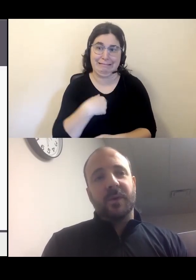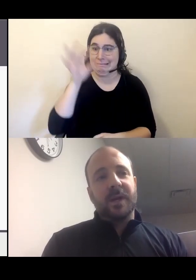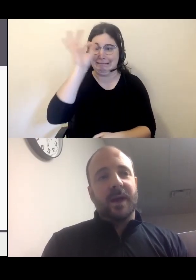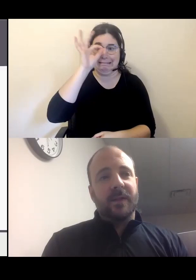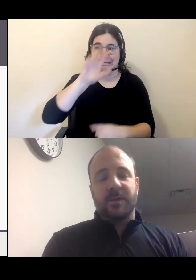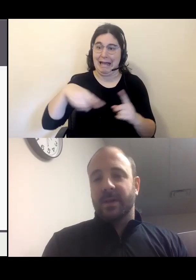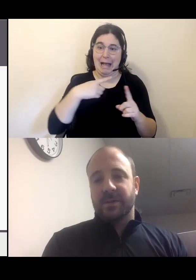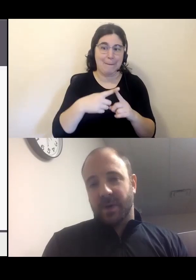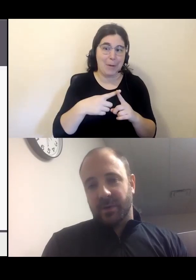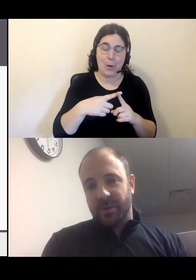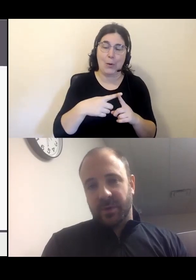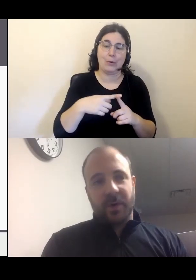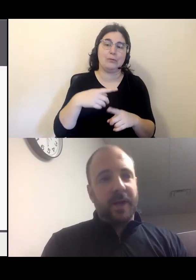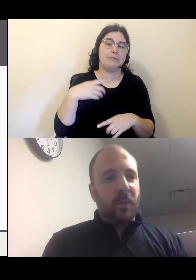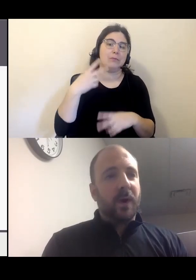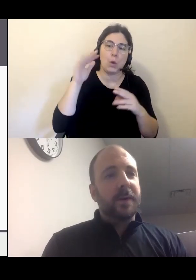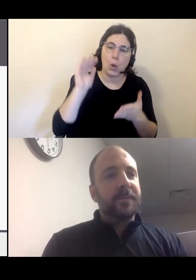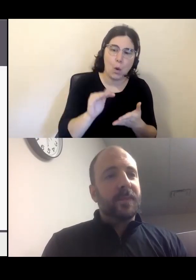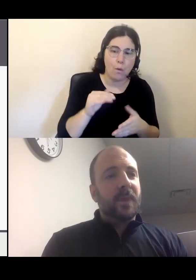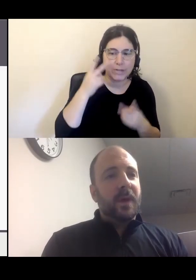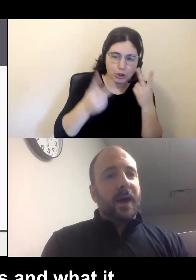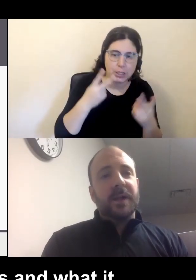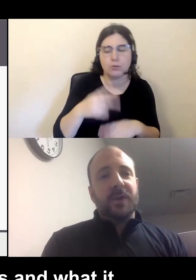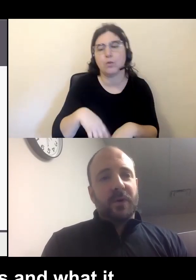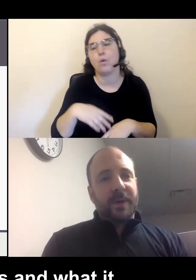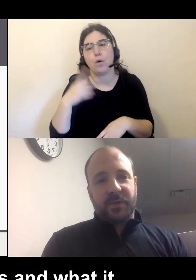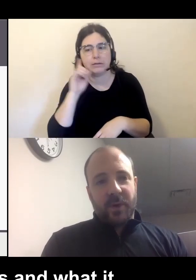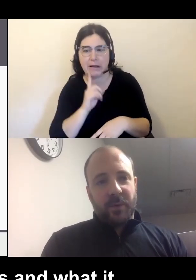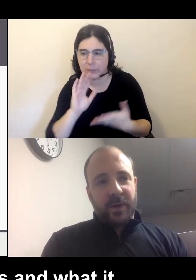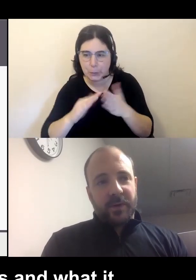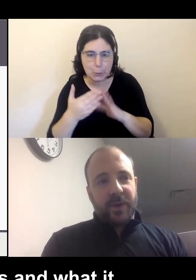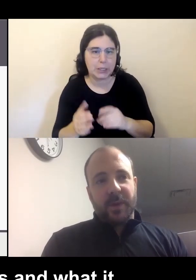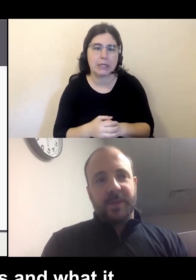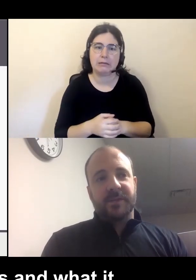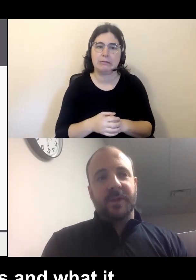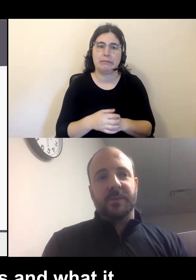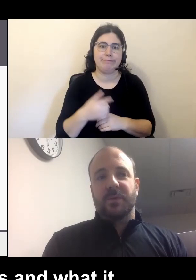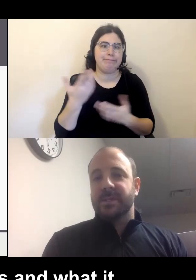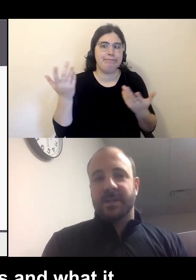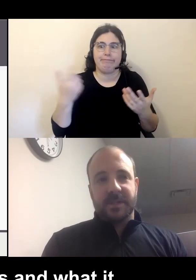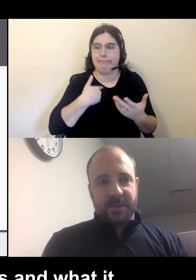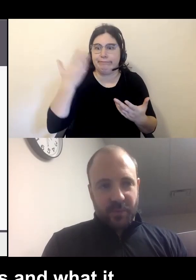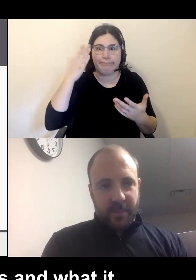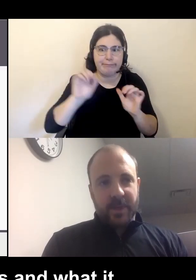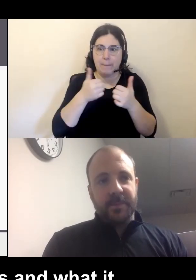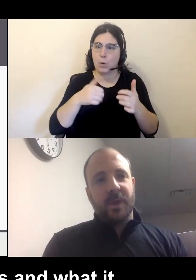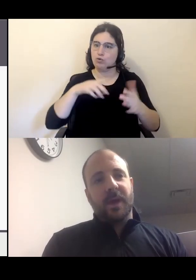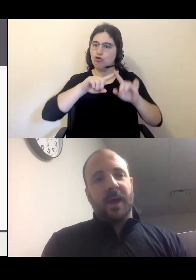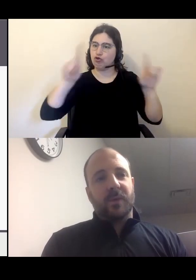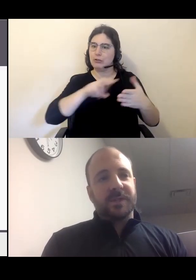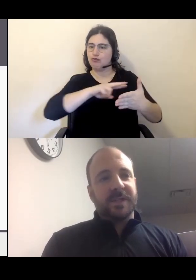deaf community and their daily struggles to learn and work. I didn't know about screen readers and what it takes for them to read sentences